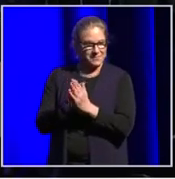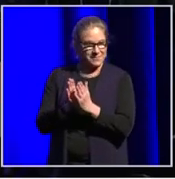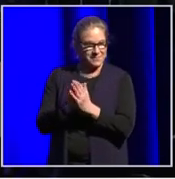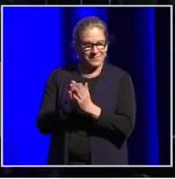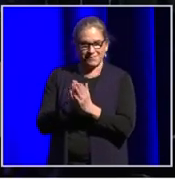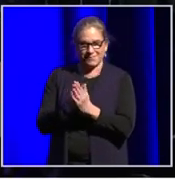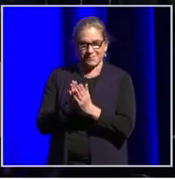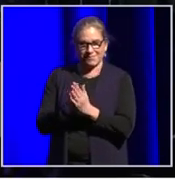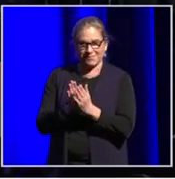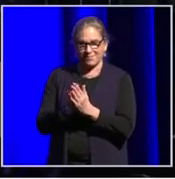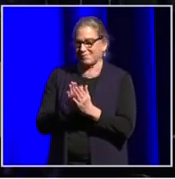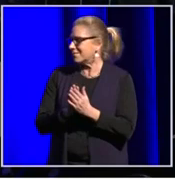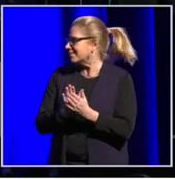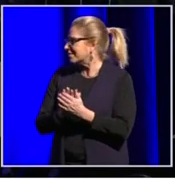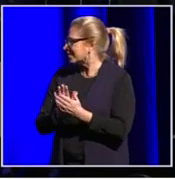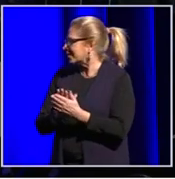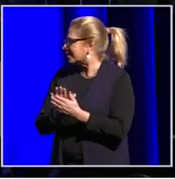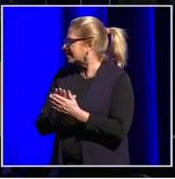He